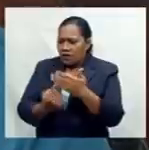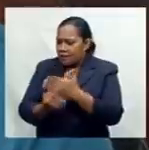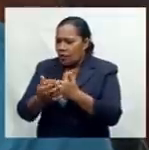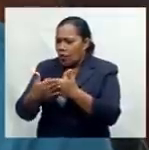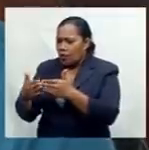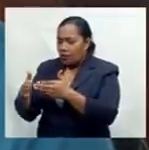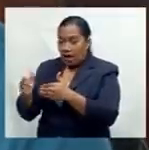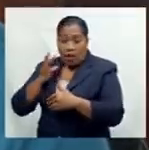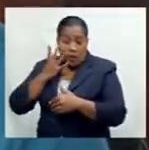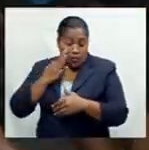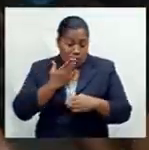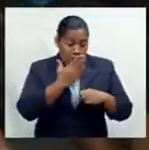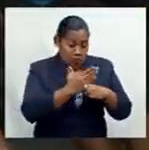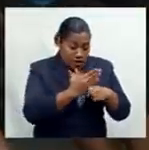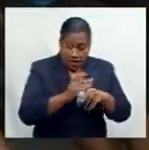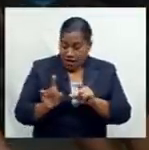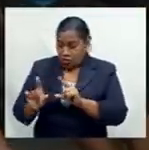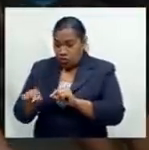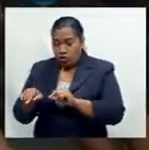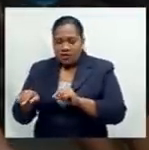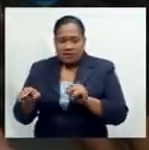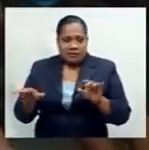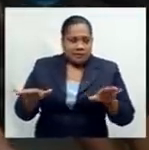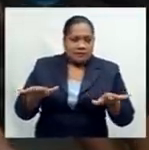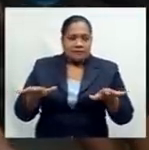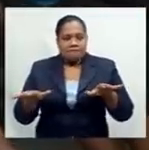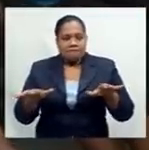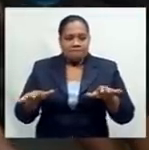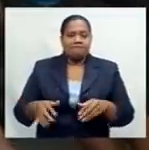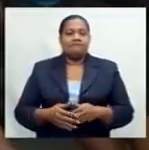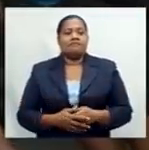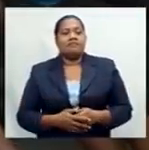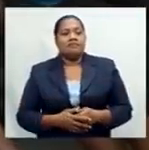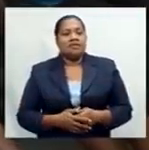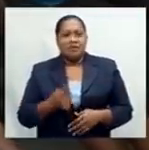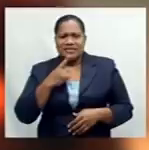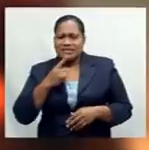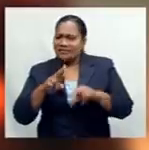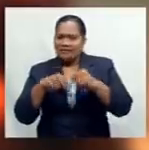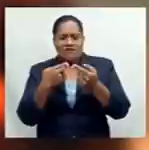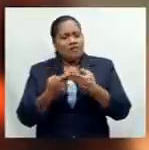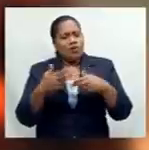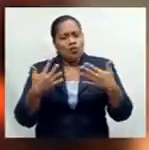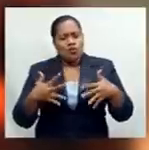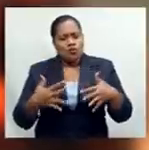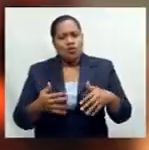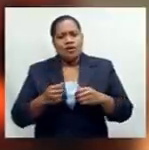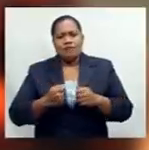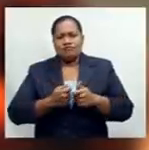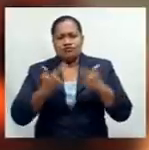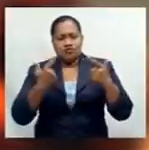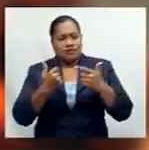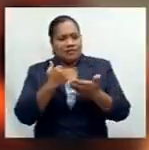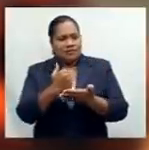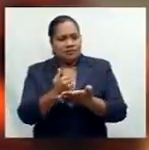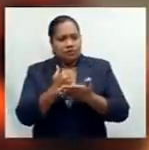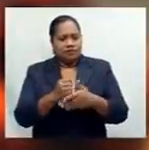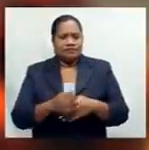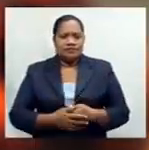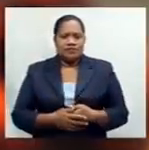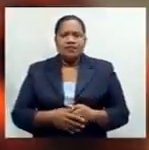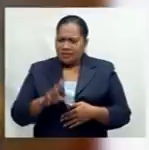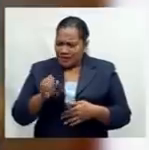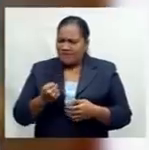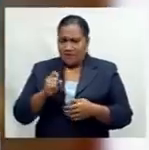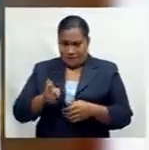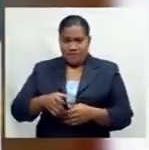something else outside of work. The mother of 4 says her family has been her greatest support. Create a business while you're still working. If you